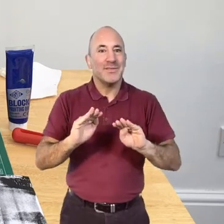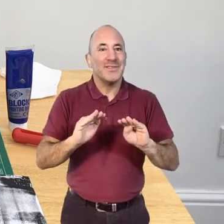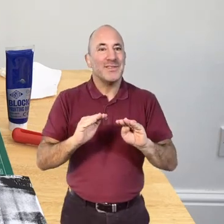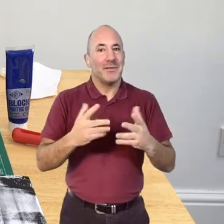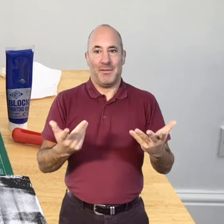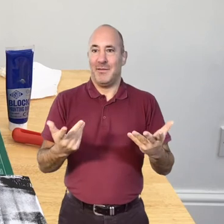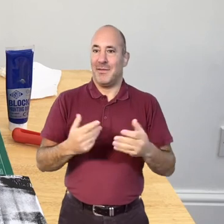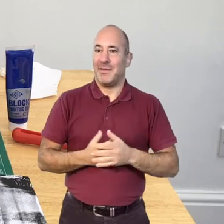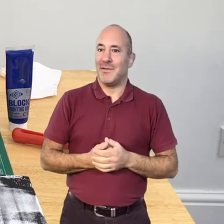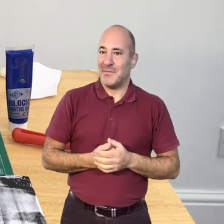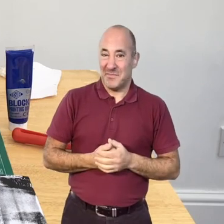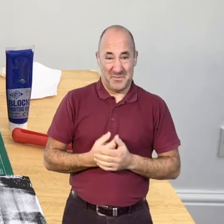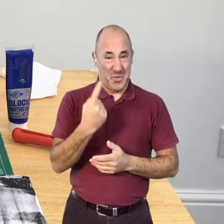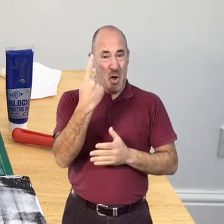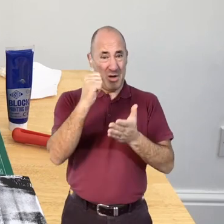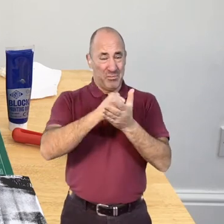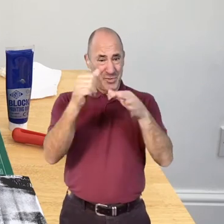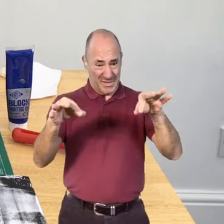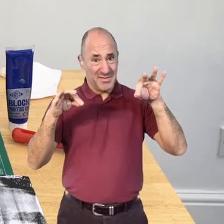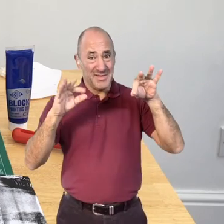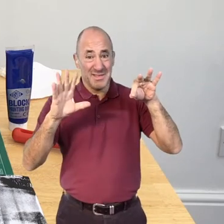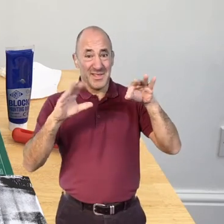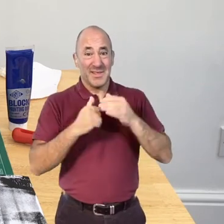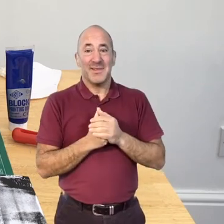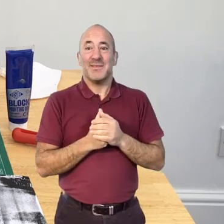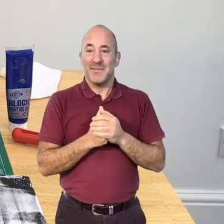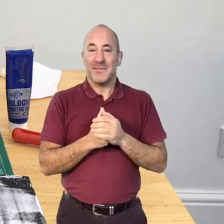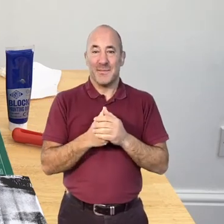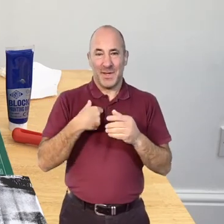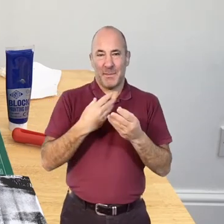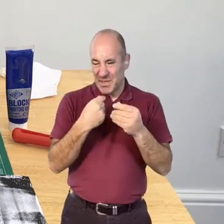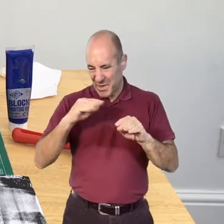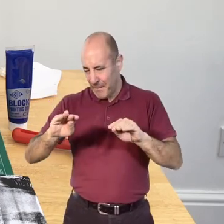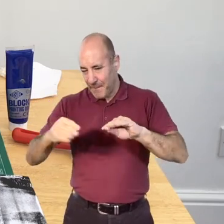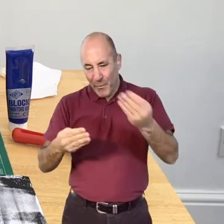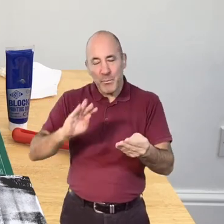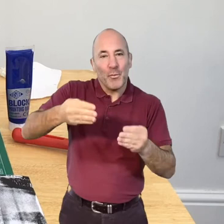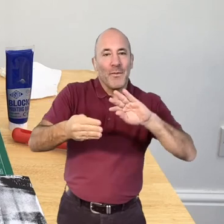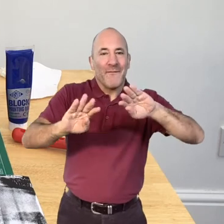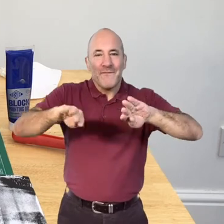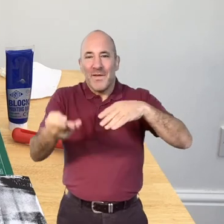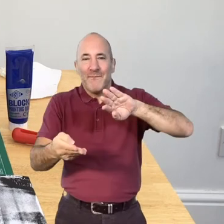can, on my print, because we flipped a lot of the materials around,